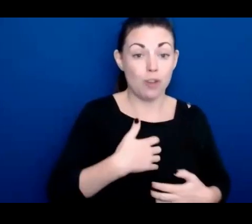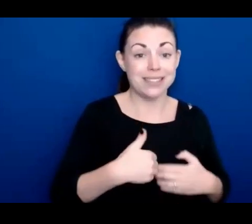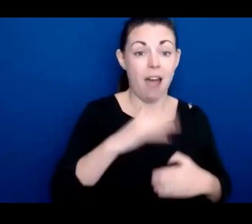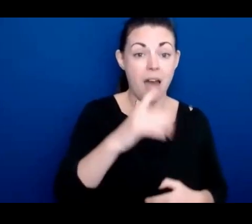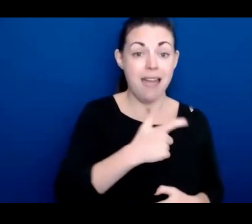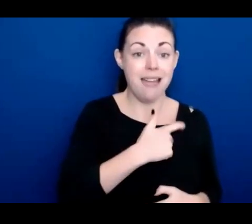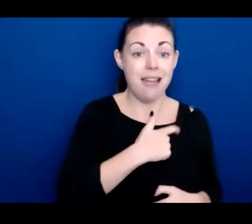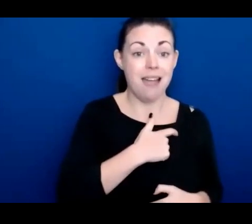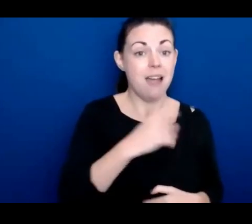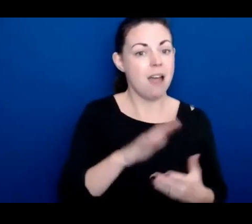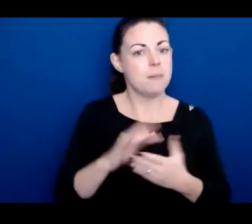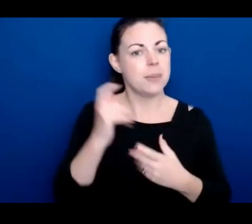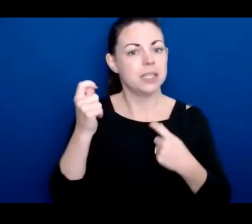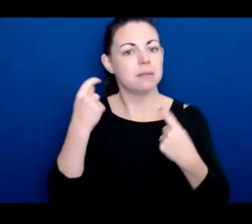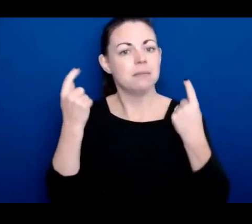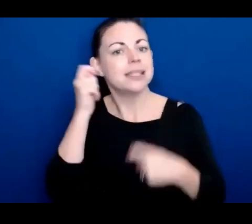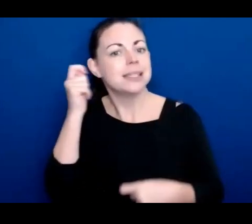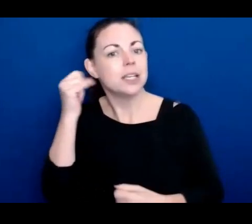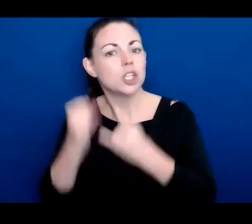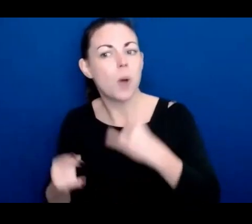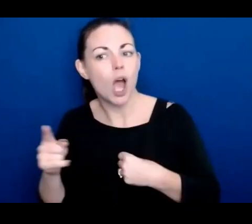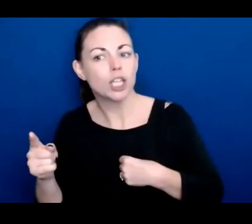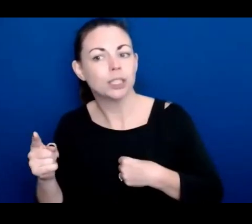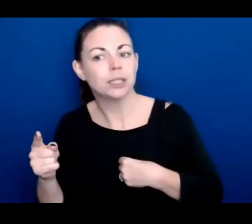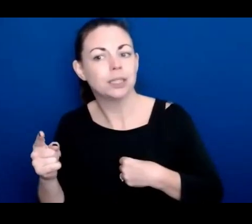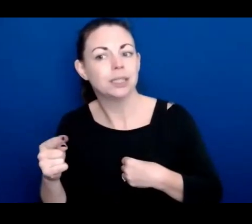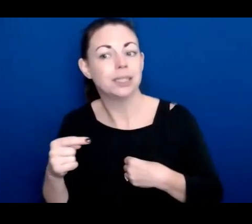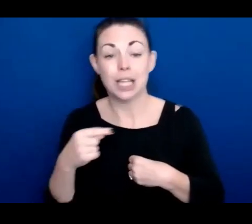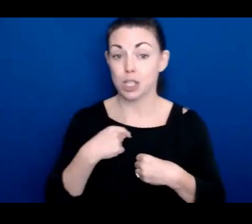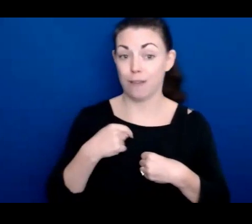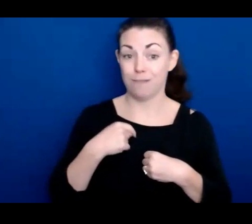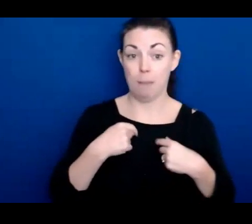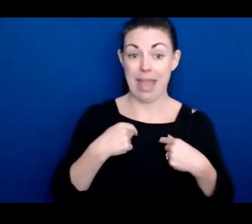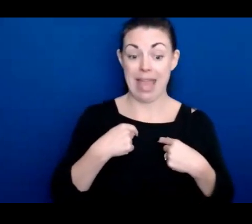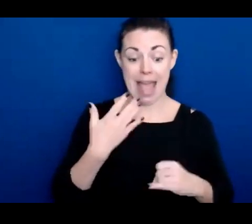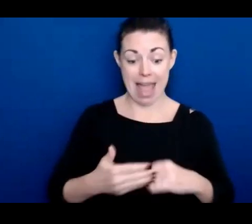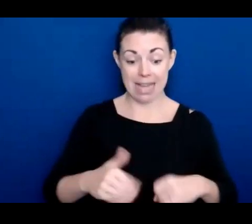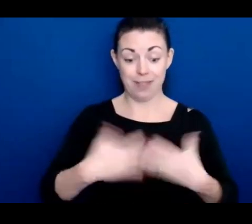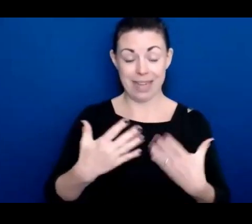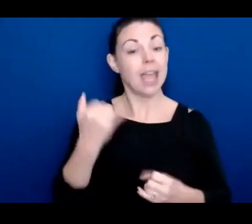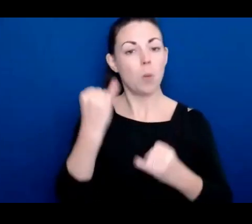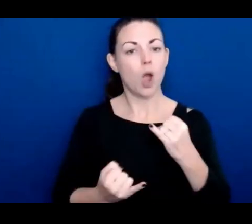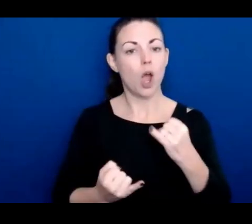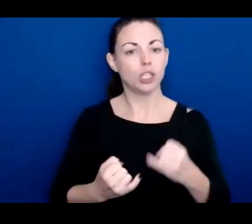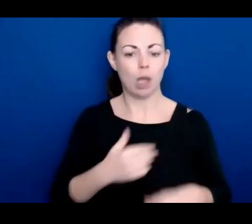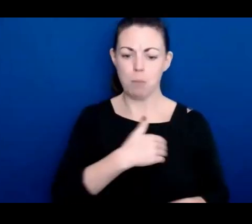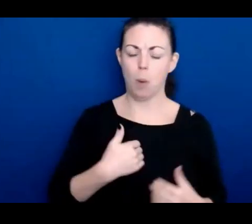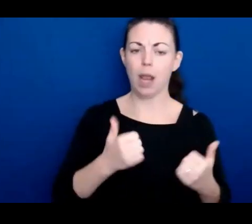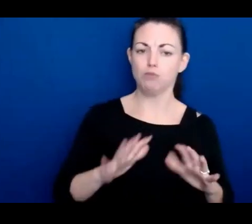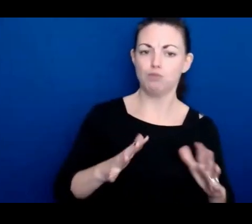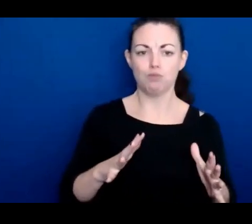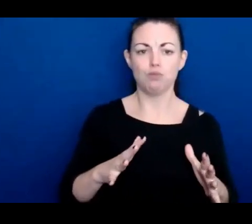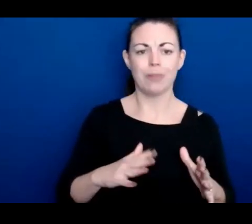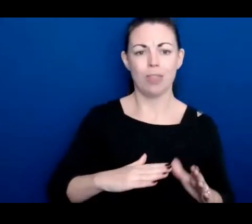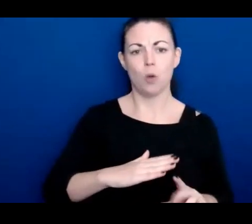the sound goes. So mine is quite higher towards the end of the day, after the working day. I've been working hard all day. And